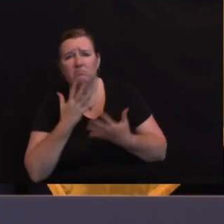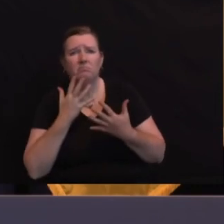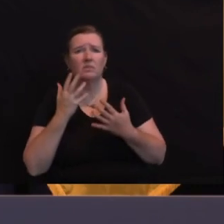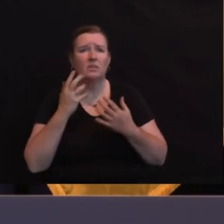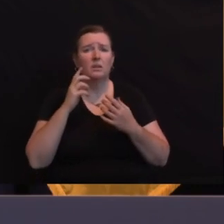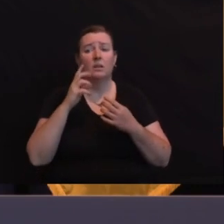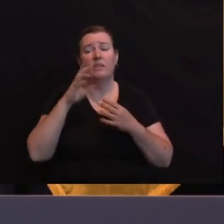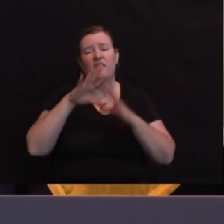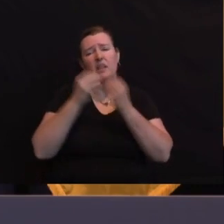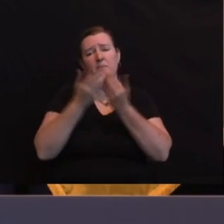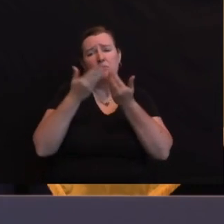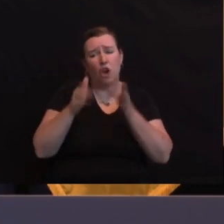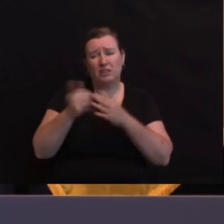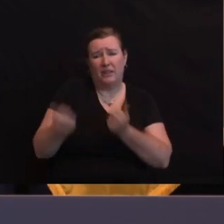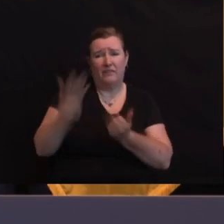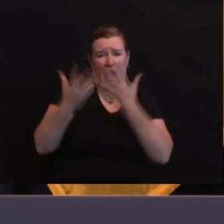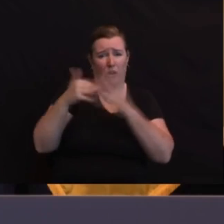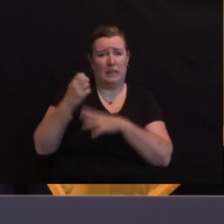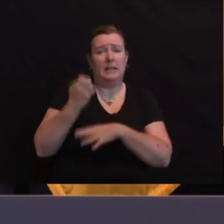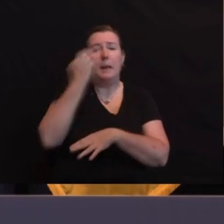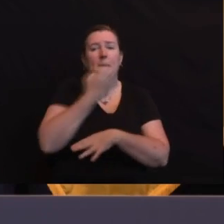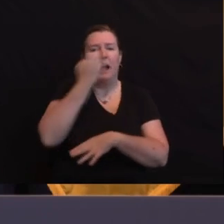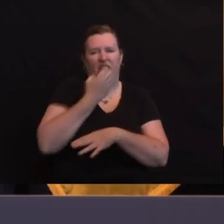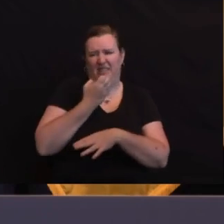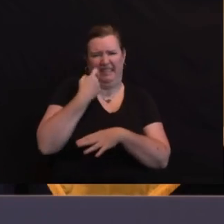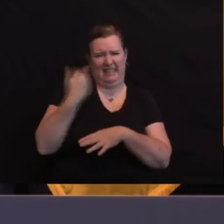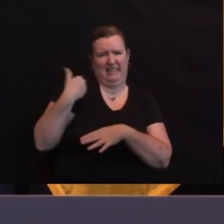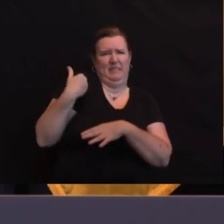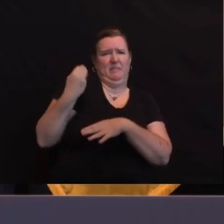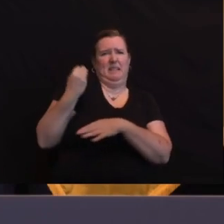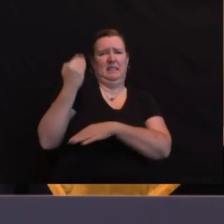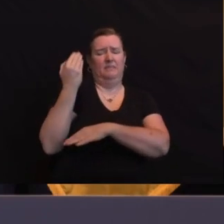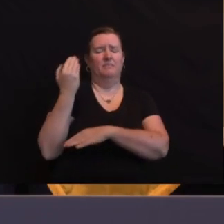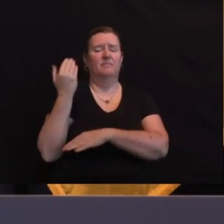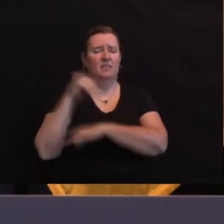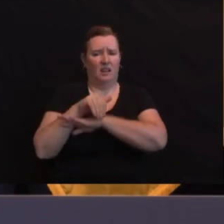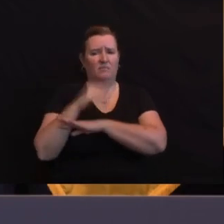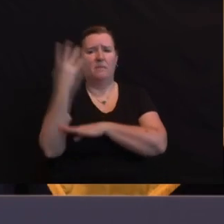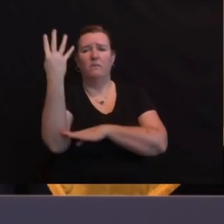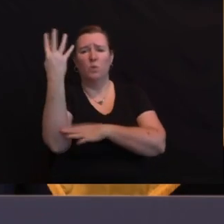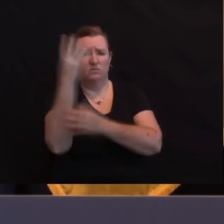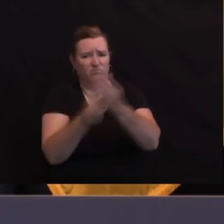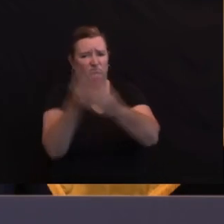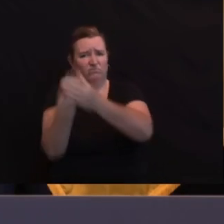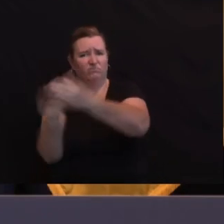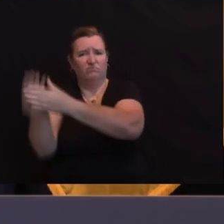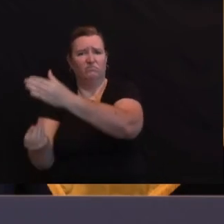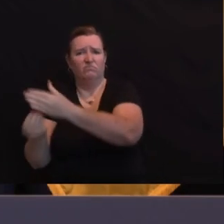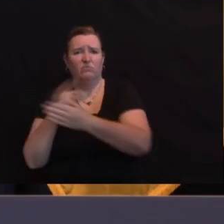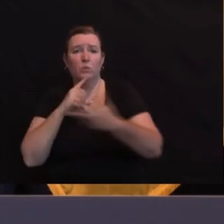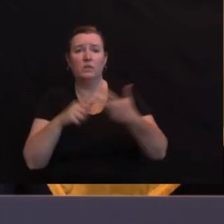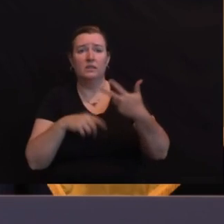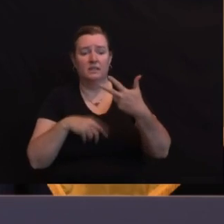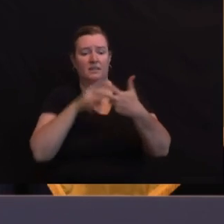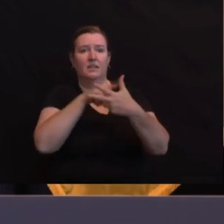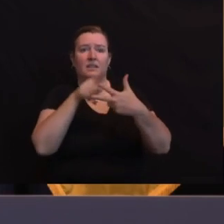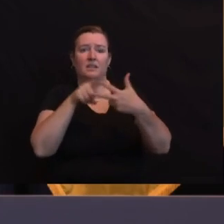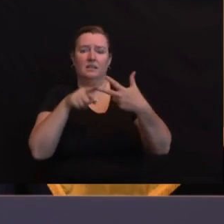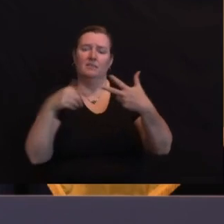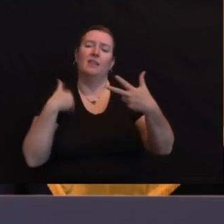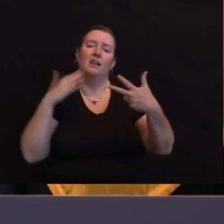on Monday evening to claim the lives of four residents, including three blessed little children,